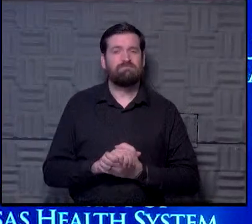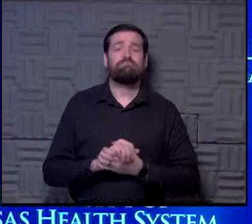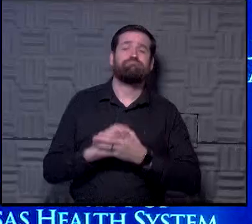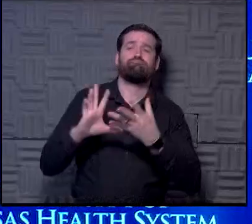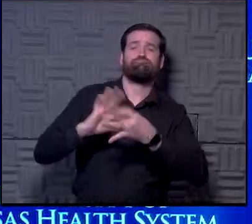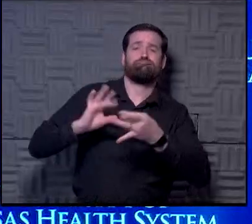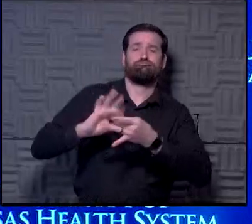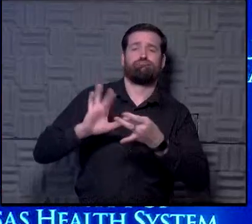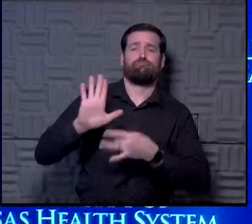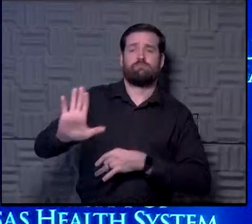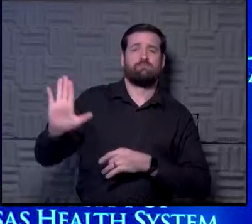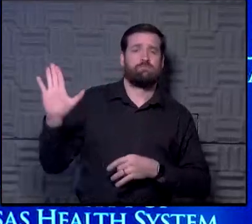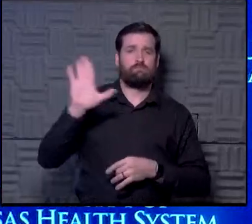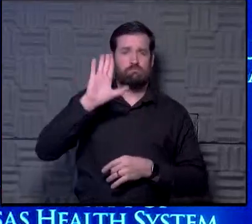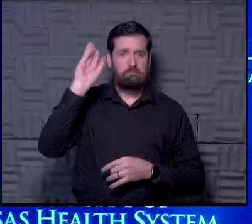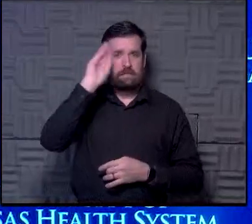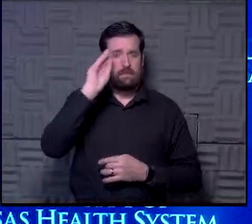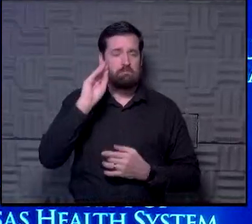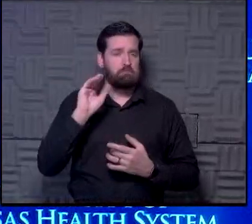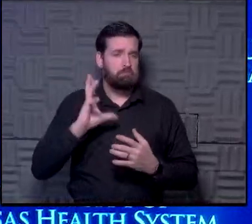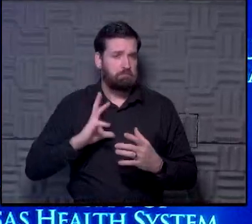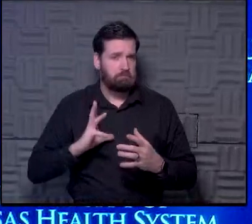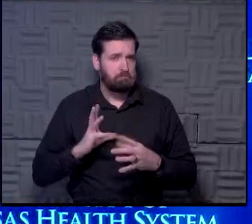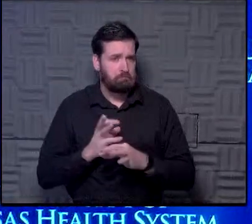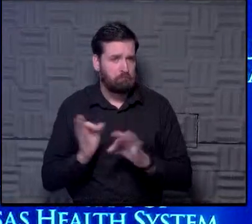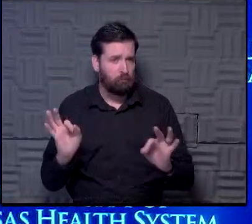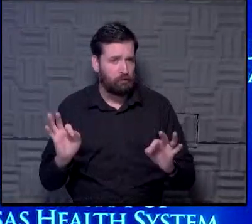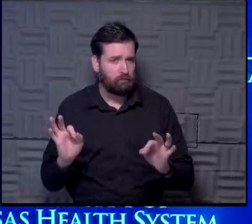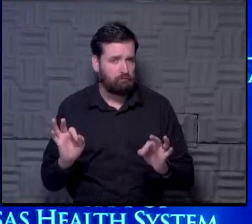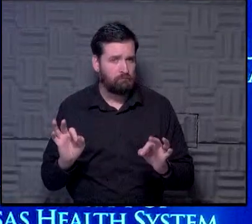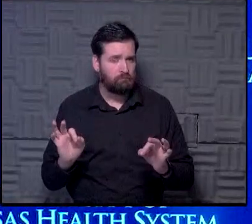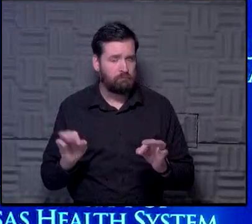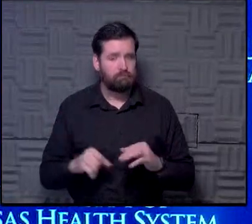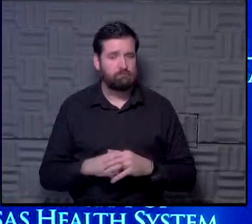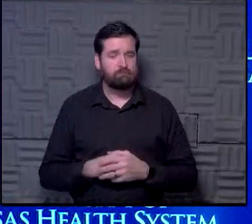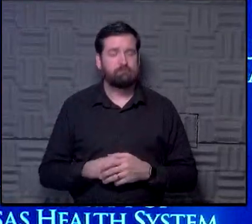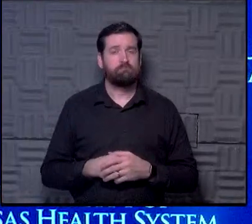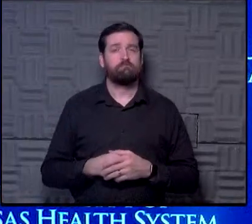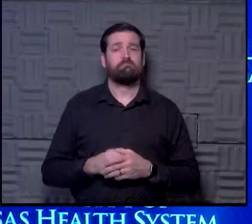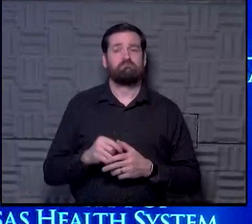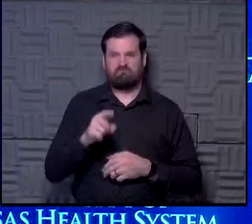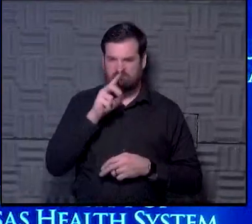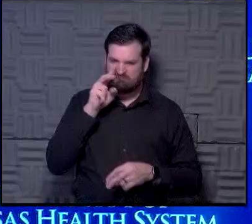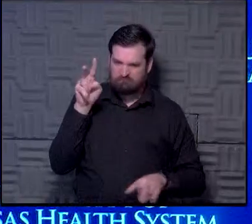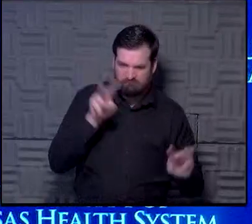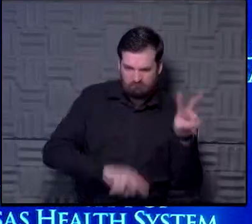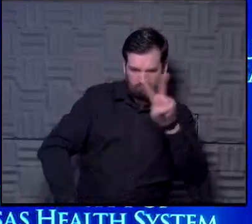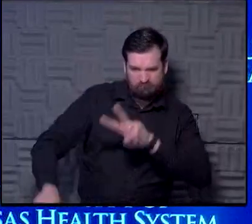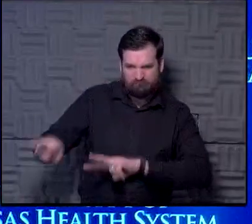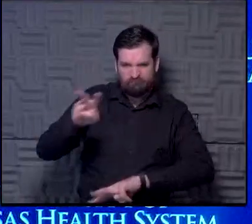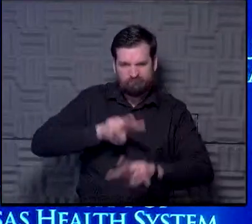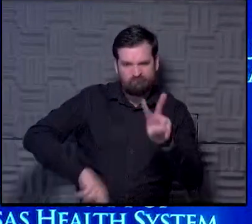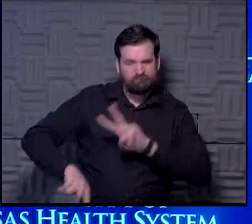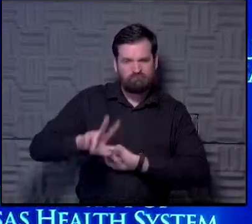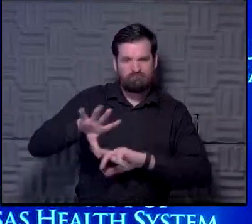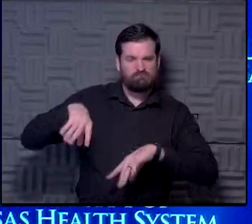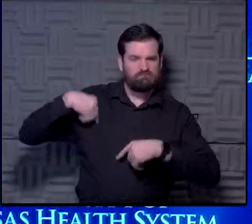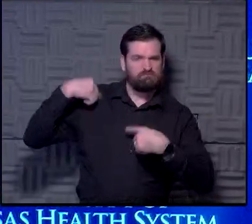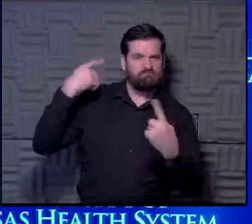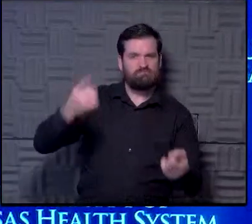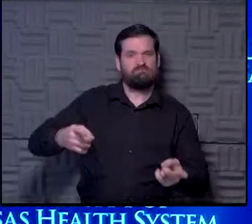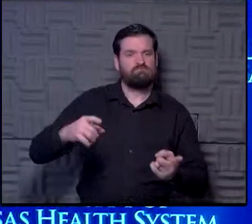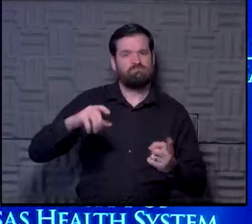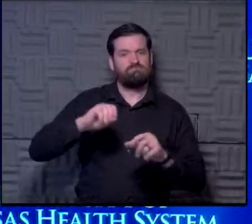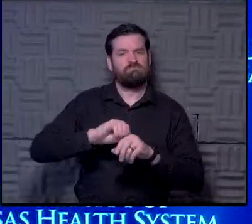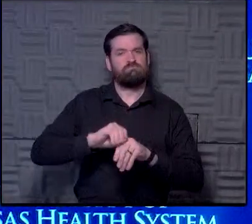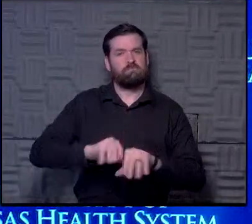an opinion is free. As you sit back and you look at the entire expanse of this pandemic, I think we have